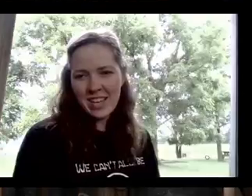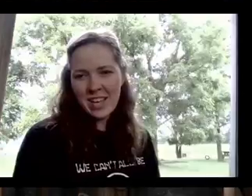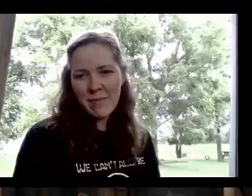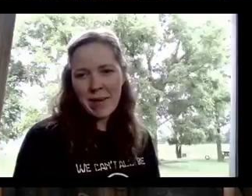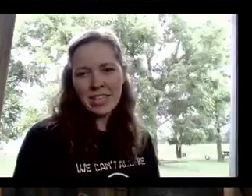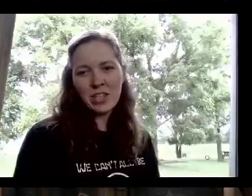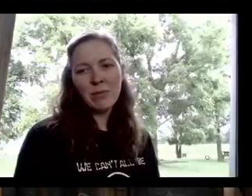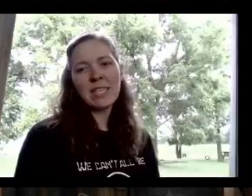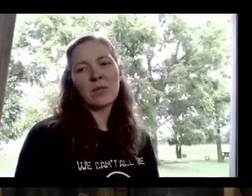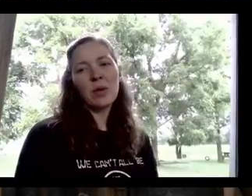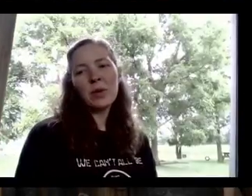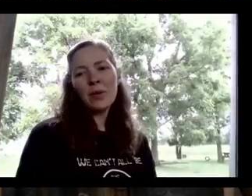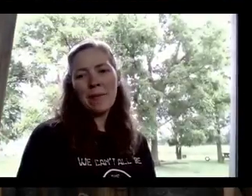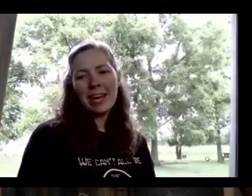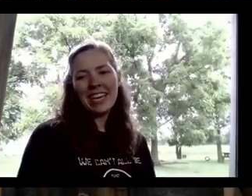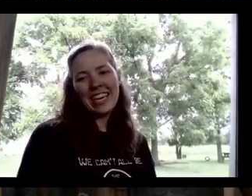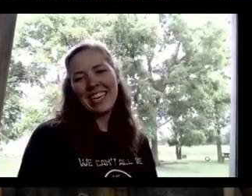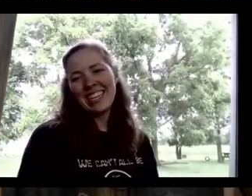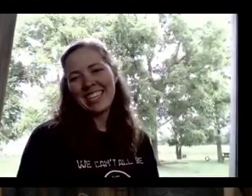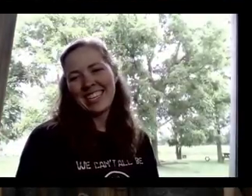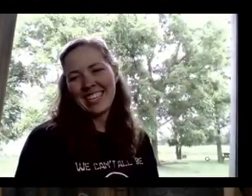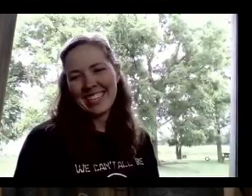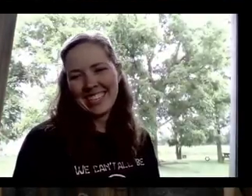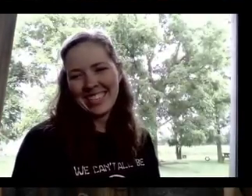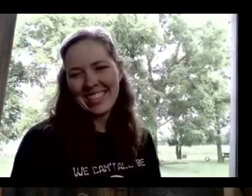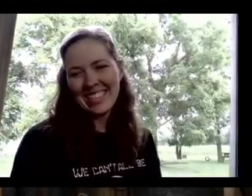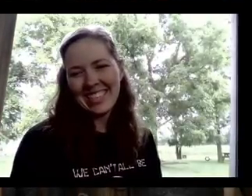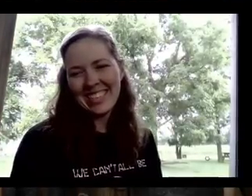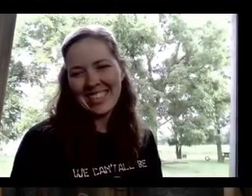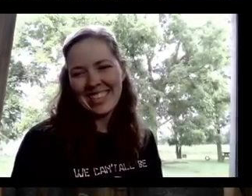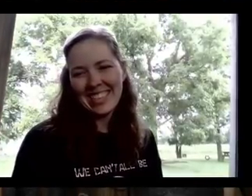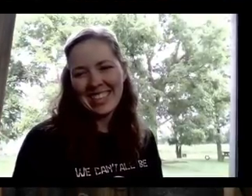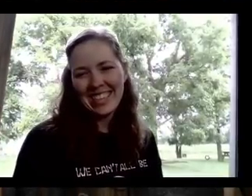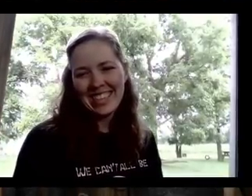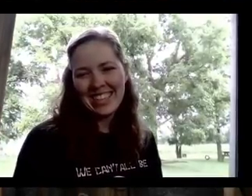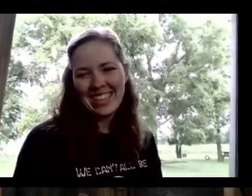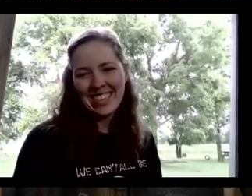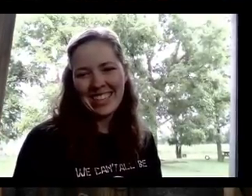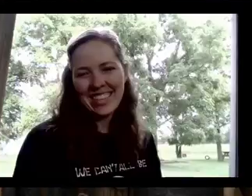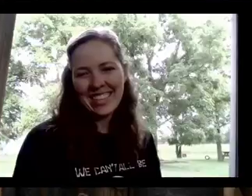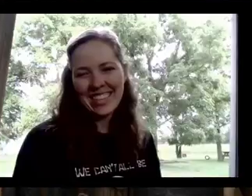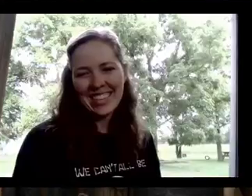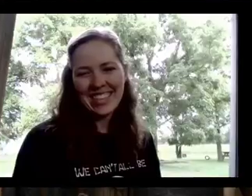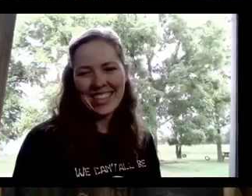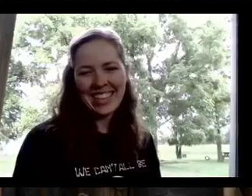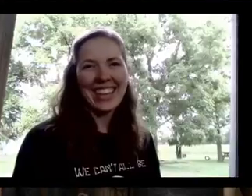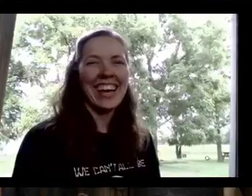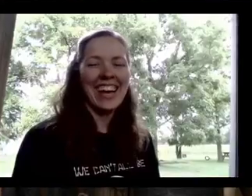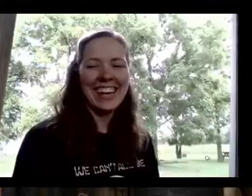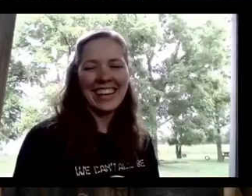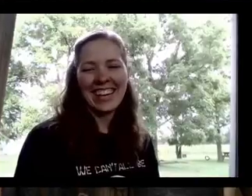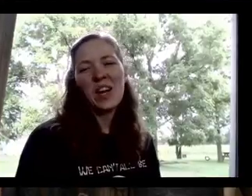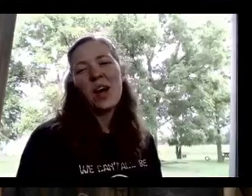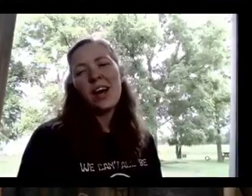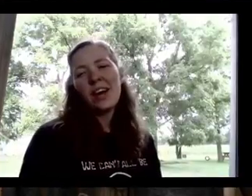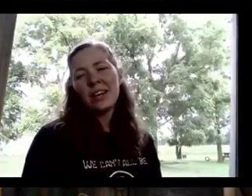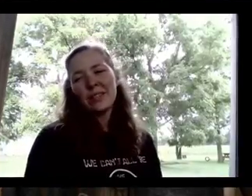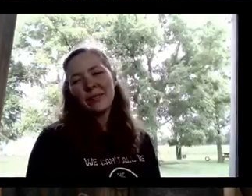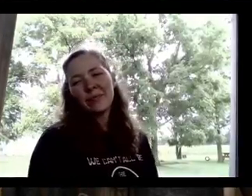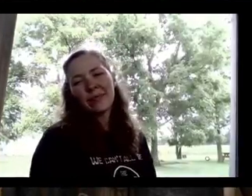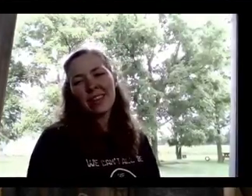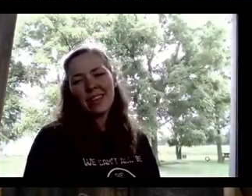you here. Ben Toombs says, woohoo, I made it. You did, Ben. About time you be on time for something.